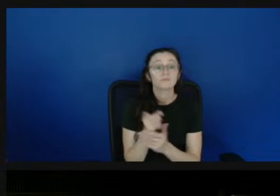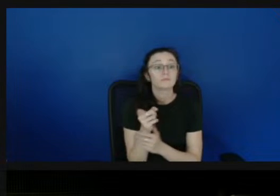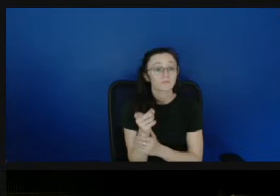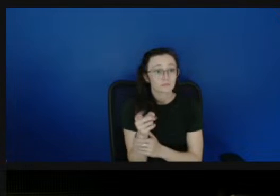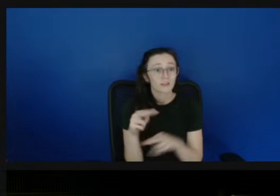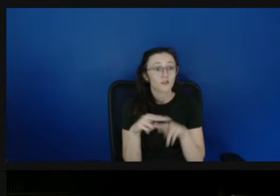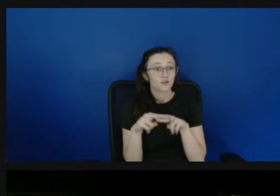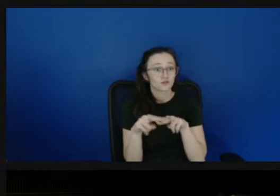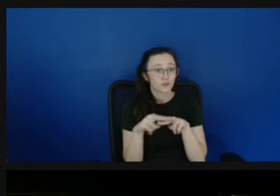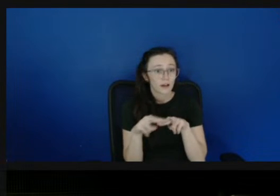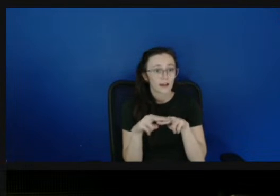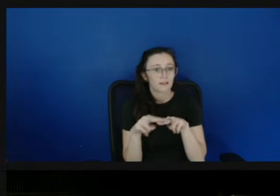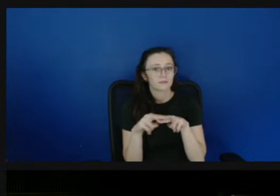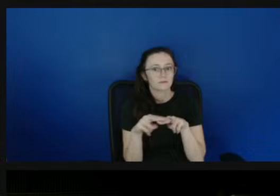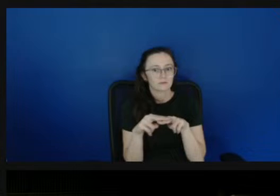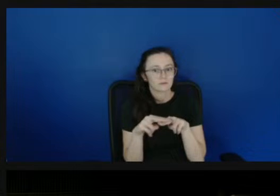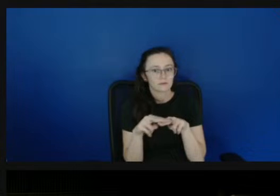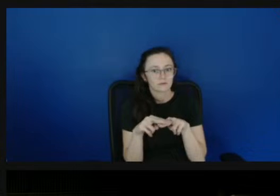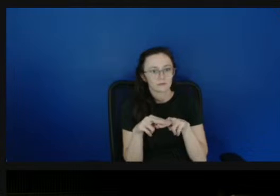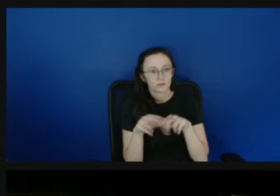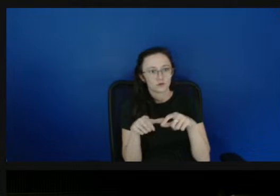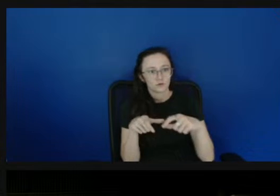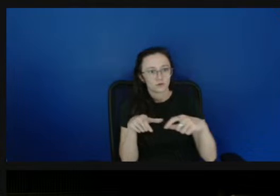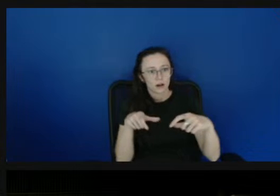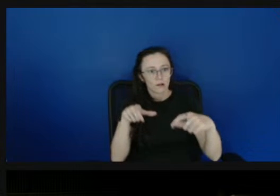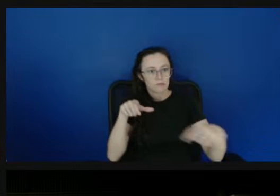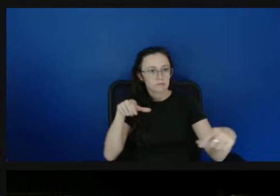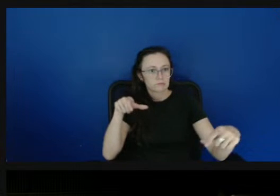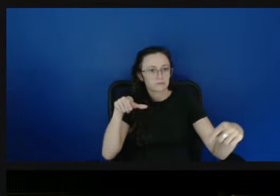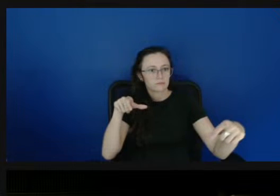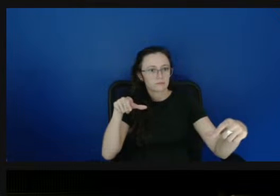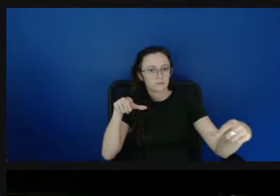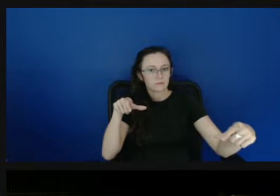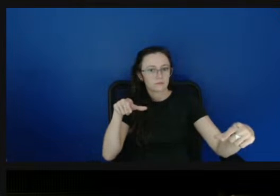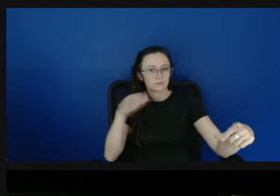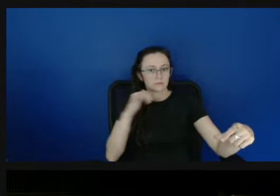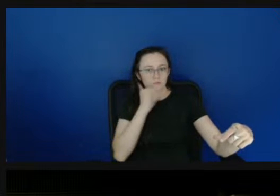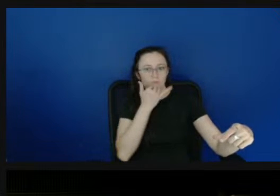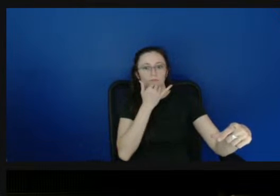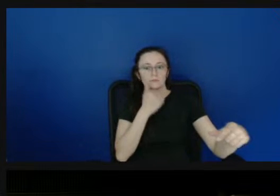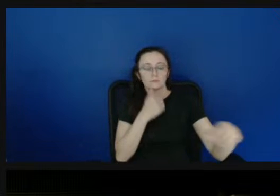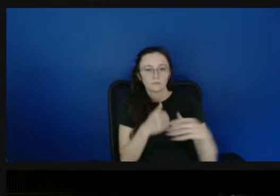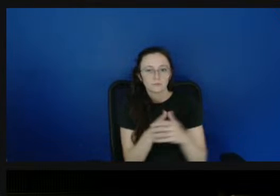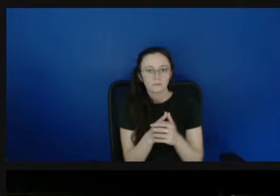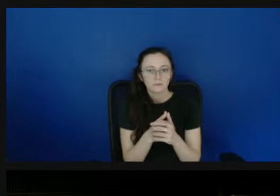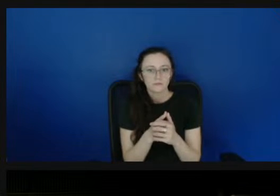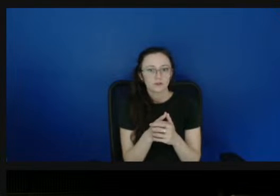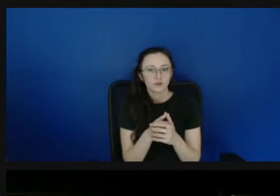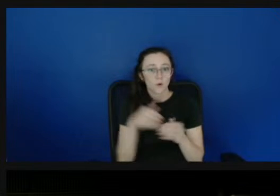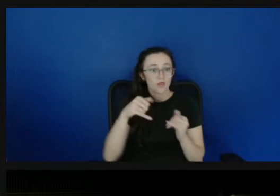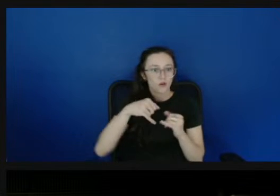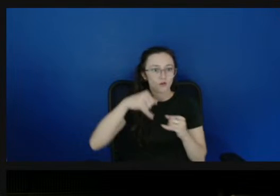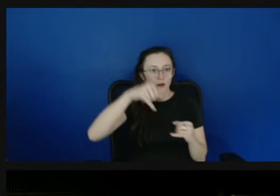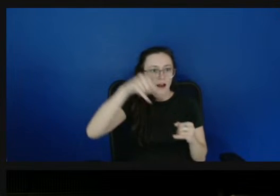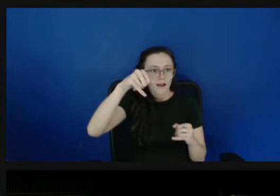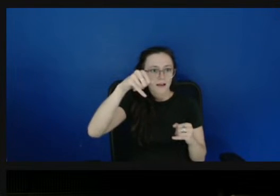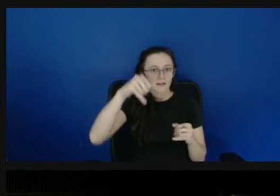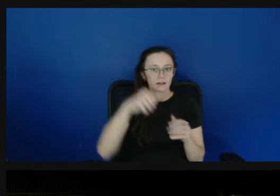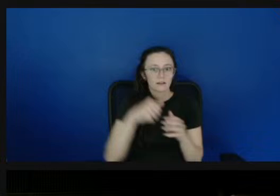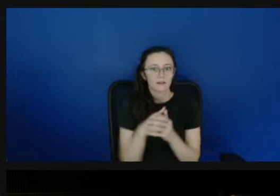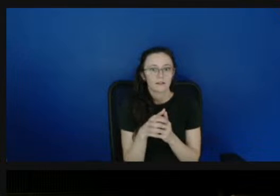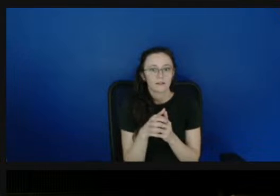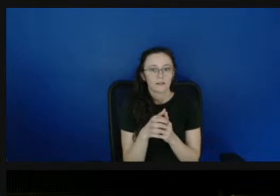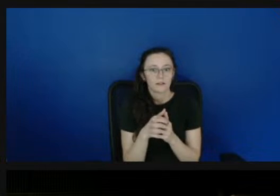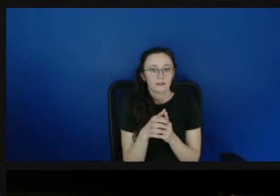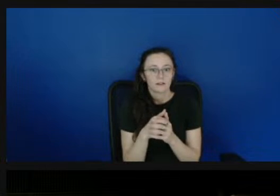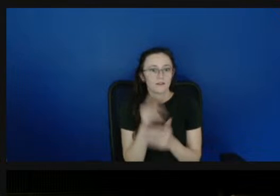And here are the railroad tracks at that buckled fault boundary. So looking here, here's a crack that goes this way. Right? It looks like if